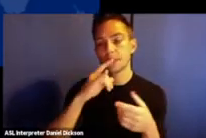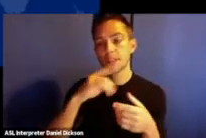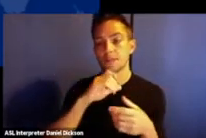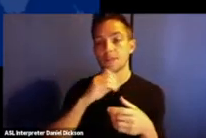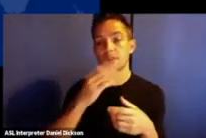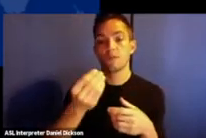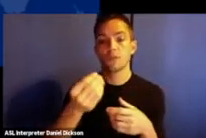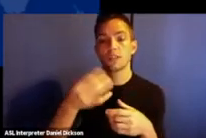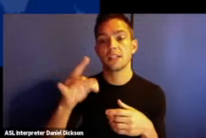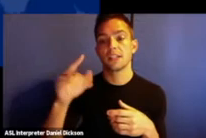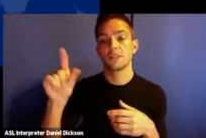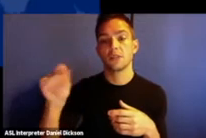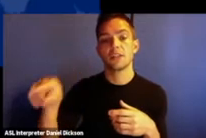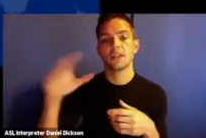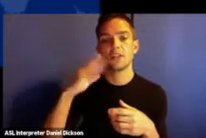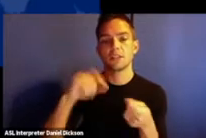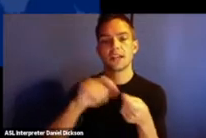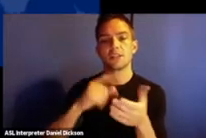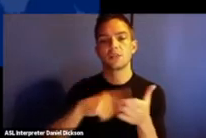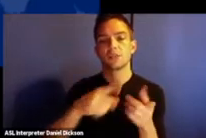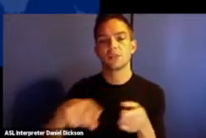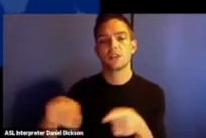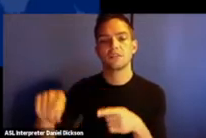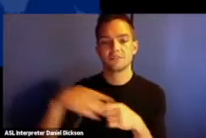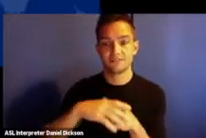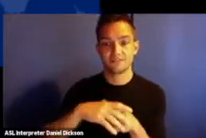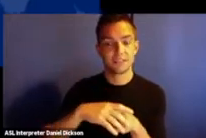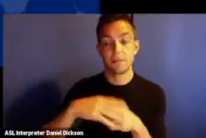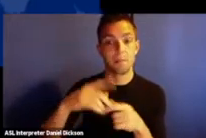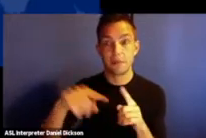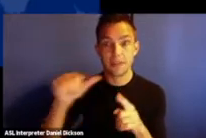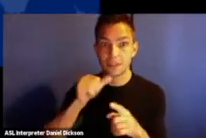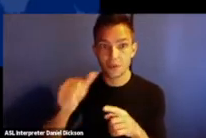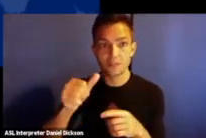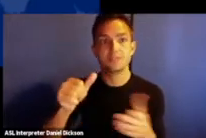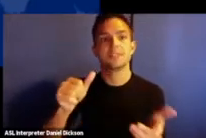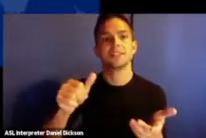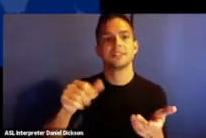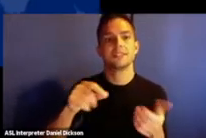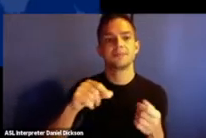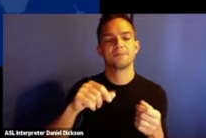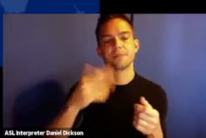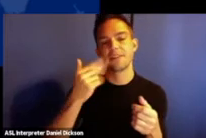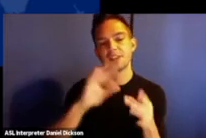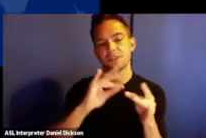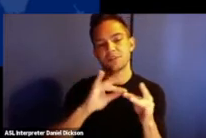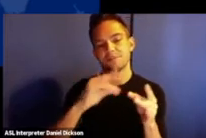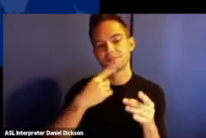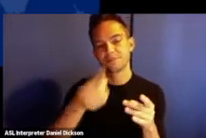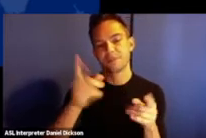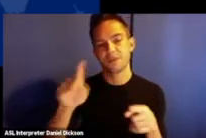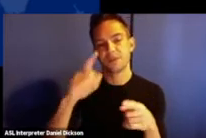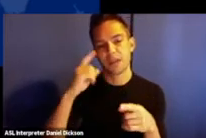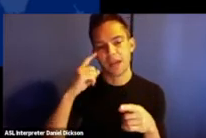20, they know exactly what's going on. They don't. As in prime example, I can give a funny story. I just went to the eye doctor the other